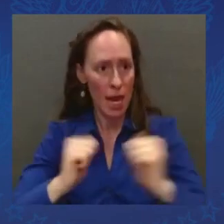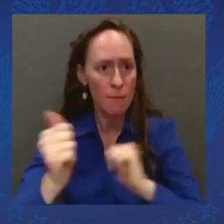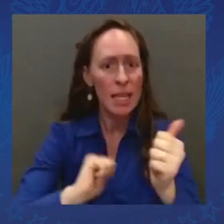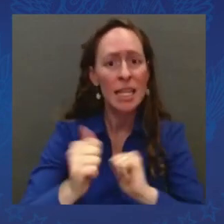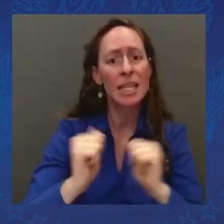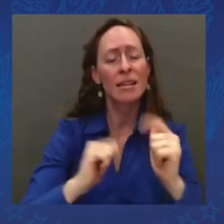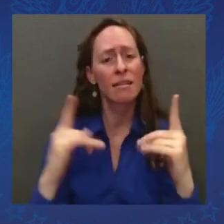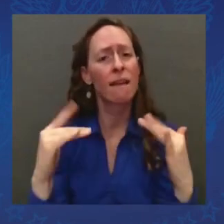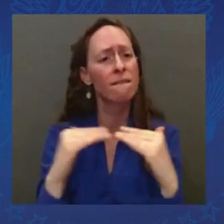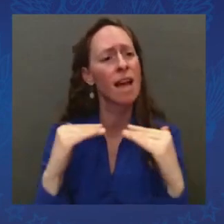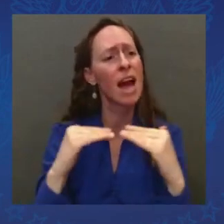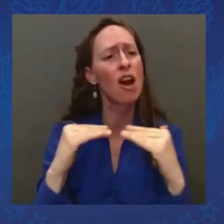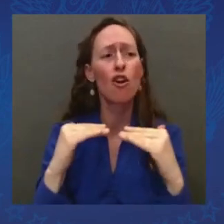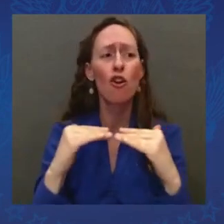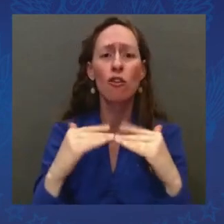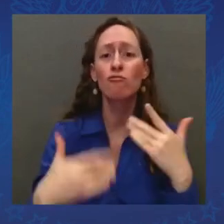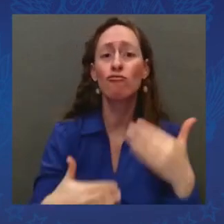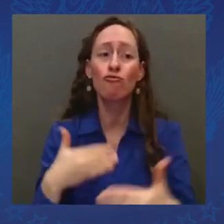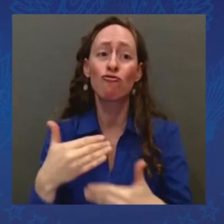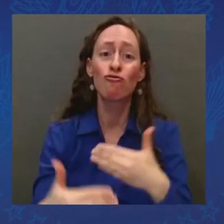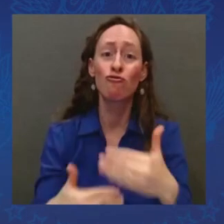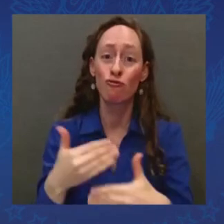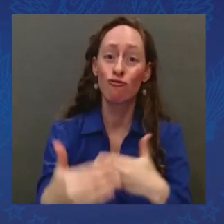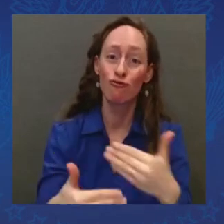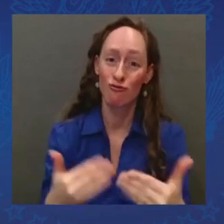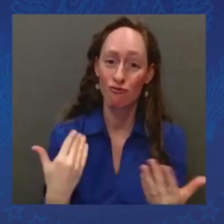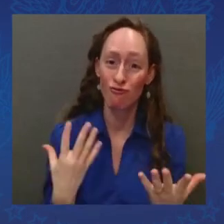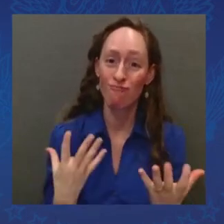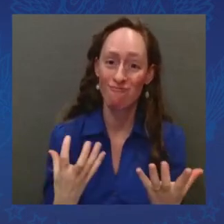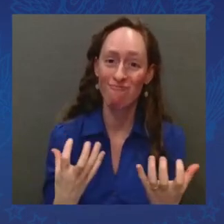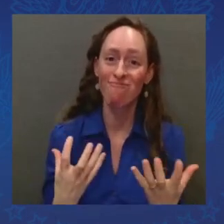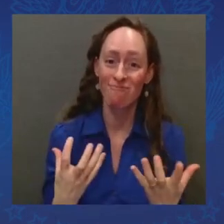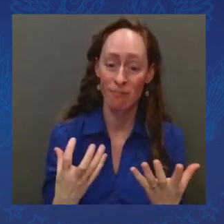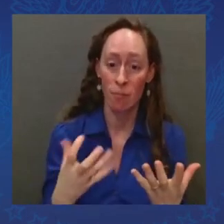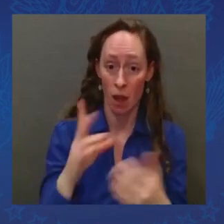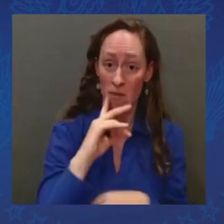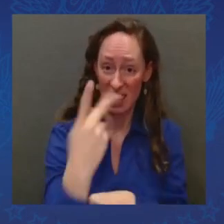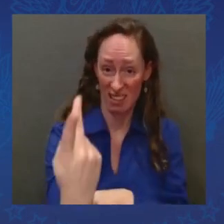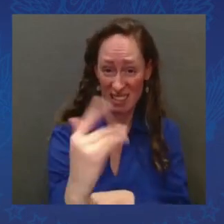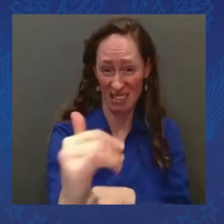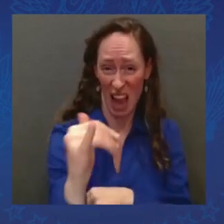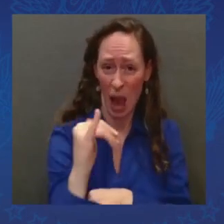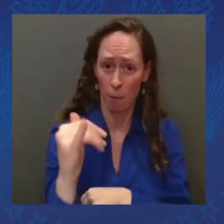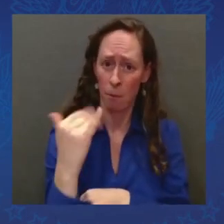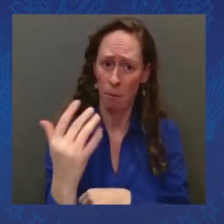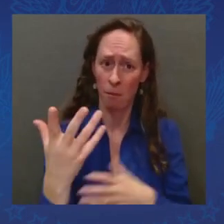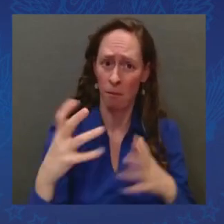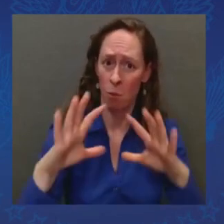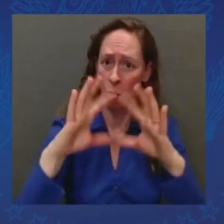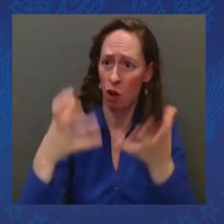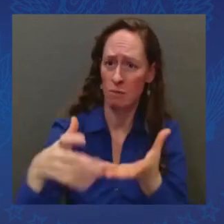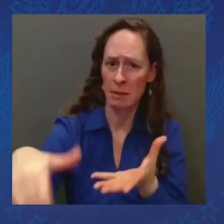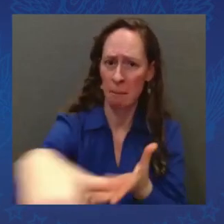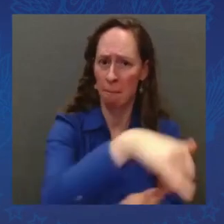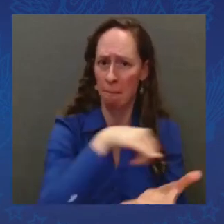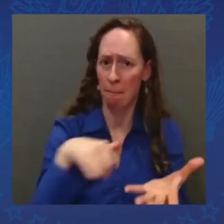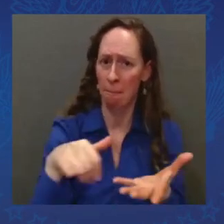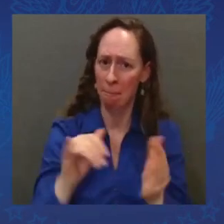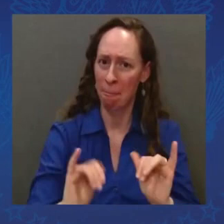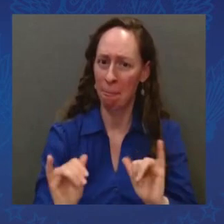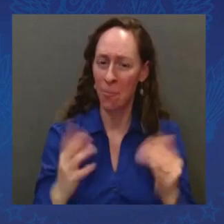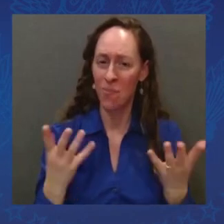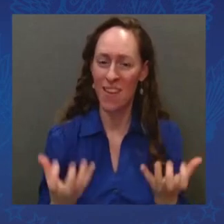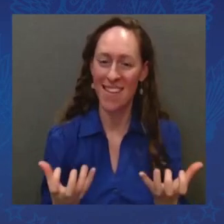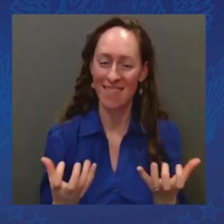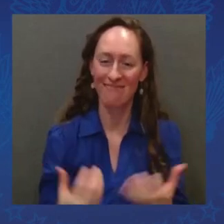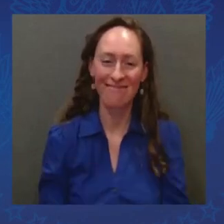that's what the world wants for both of us, candid exchange. We also have a responsibility to our people and the world